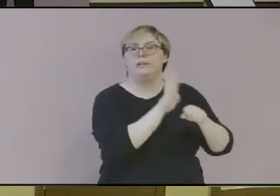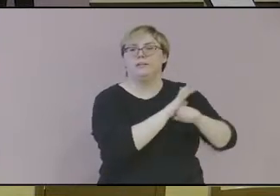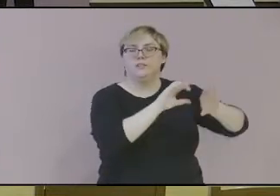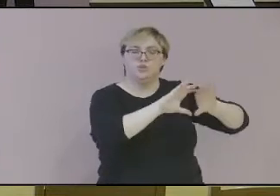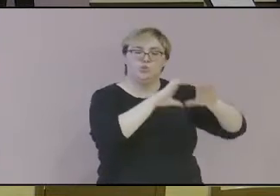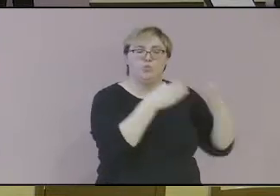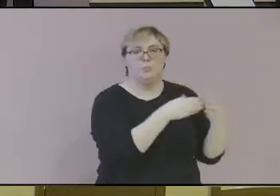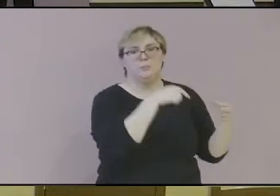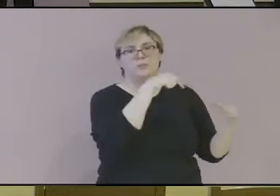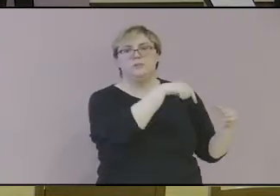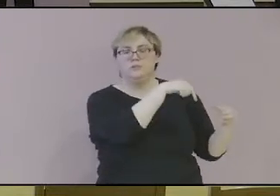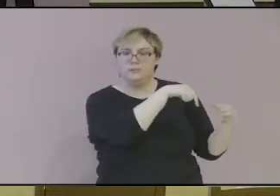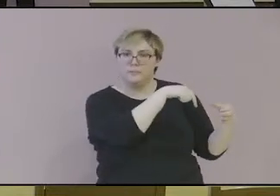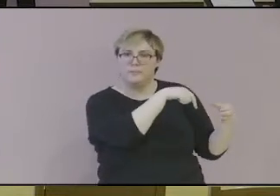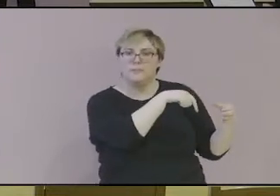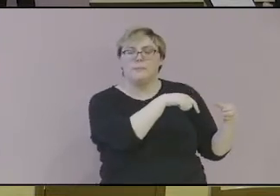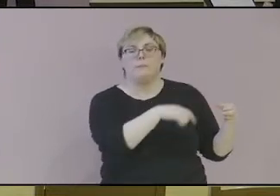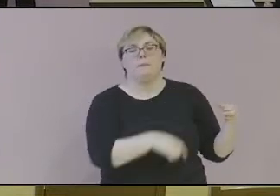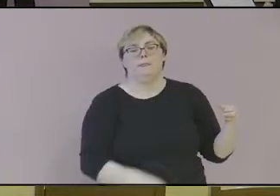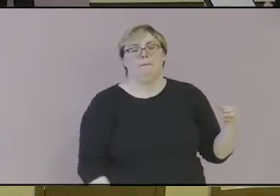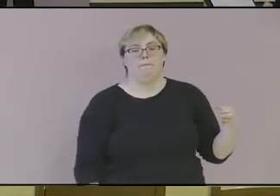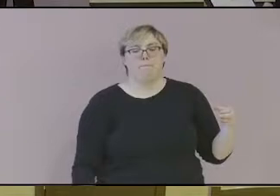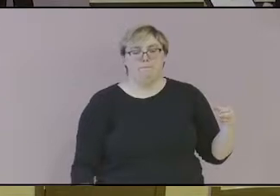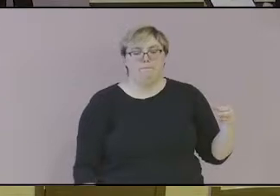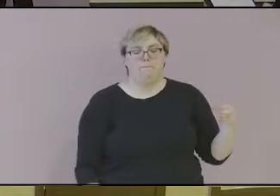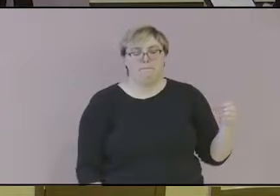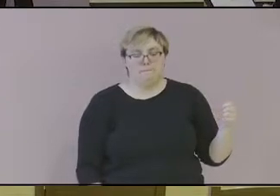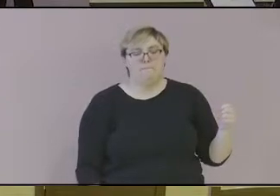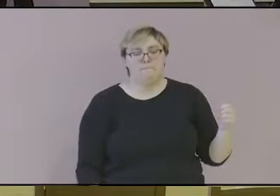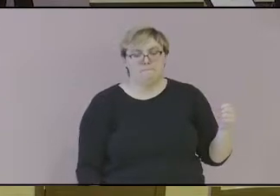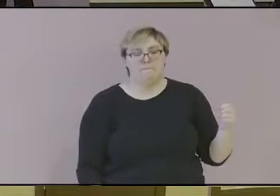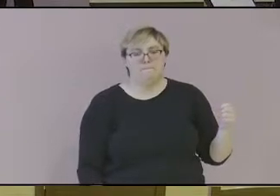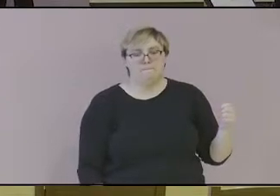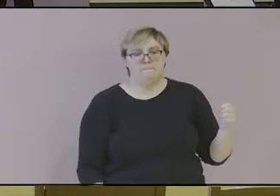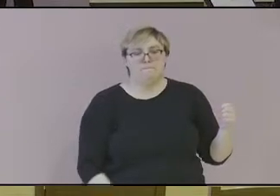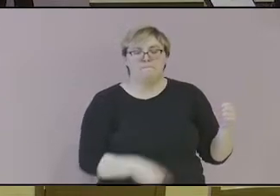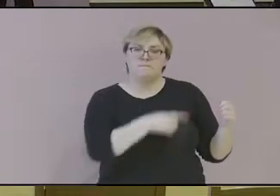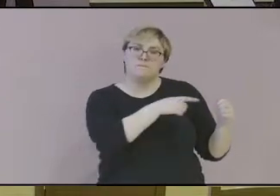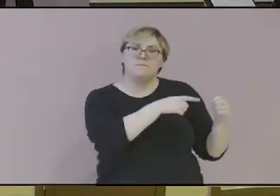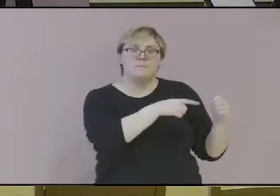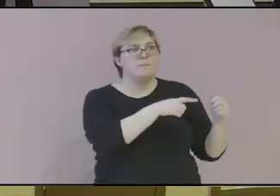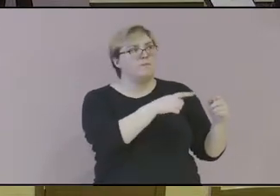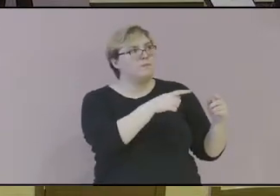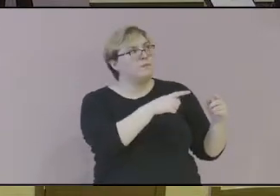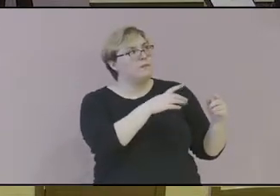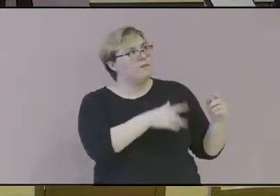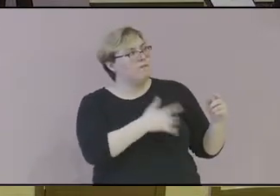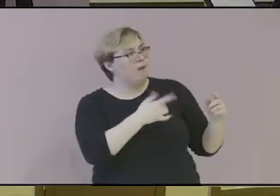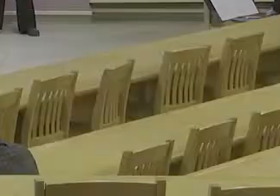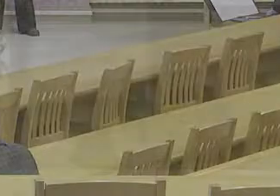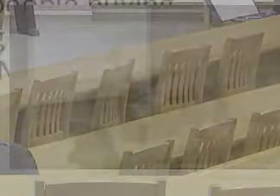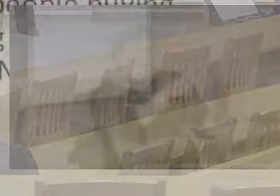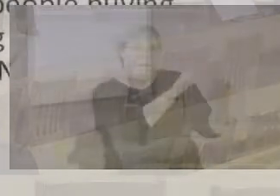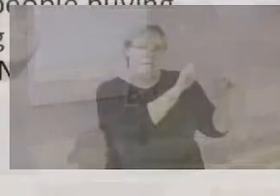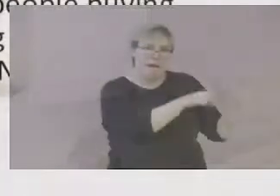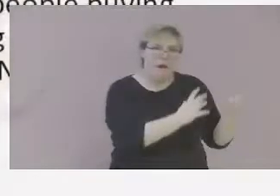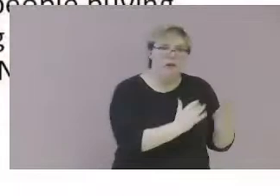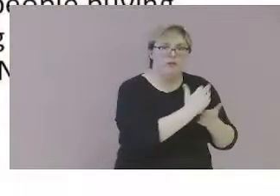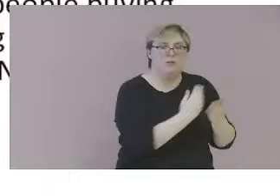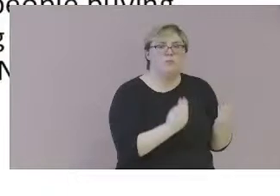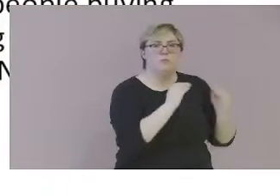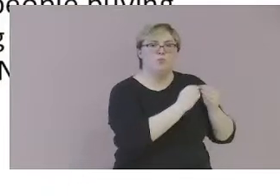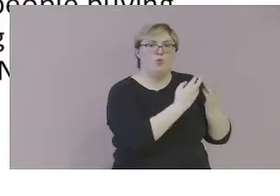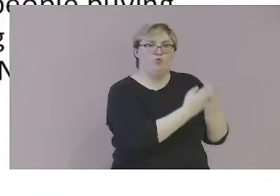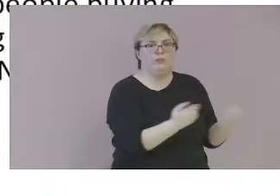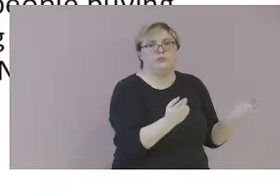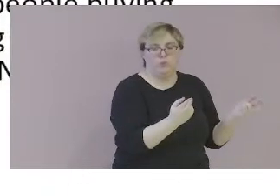this committee as likely able to obtain more resources and better care than disabled and